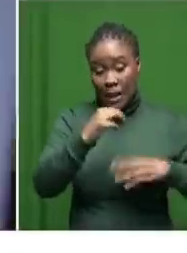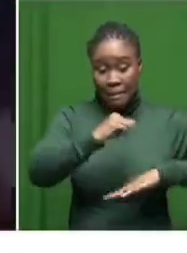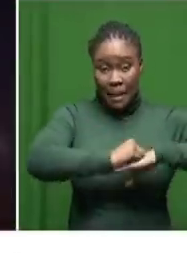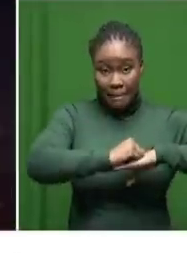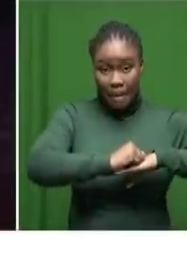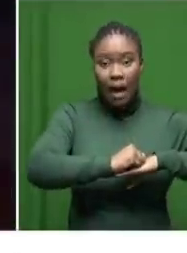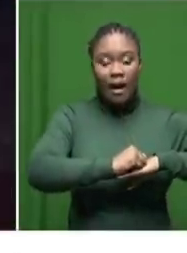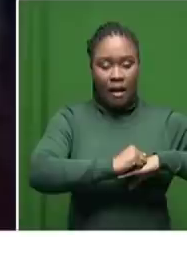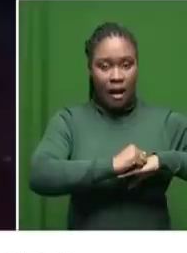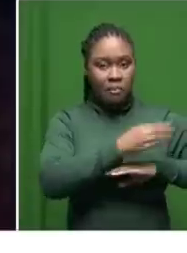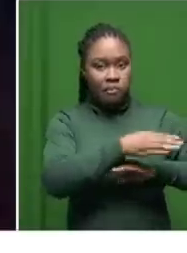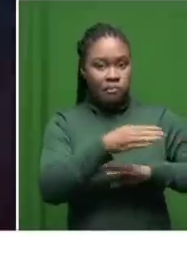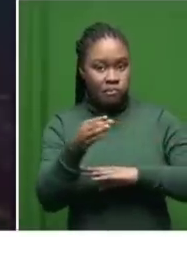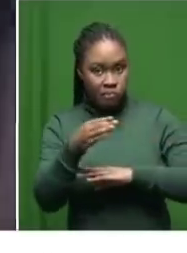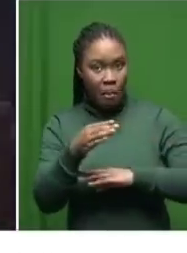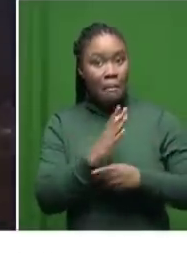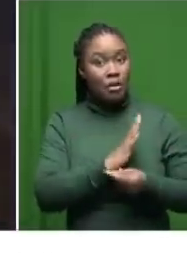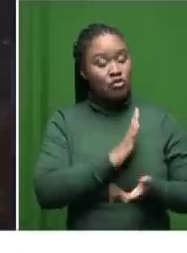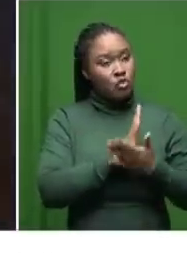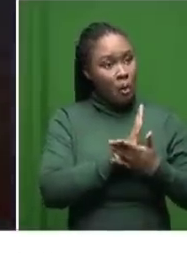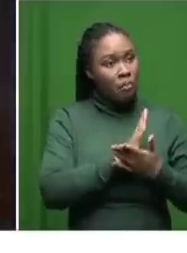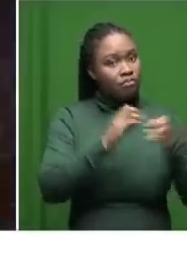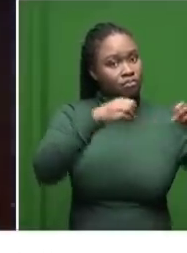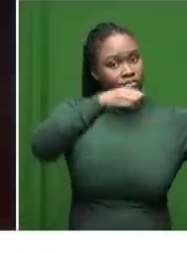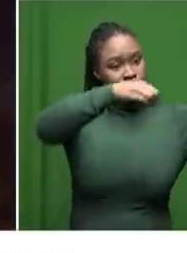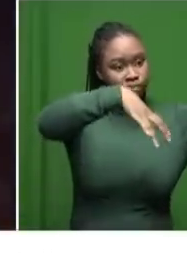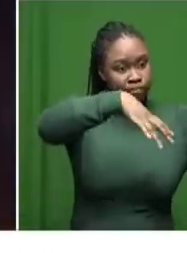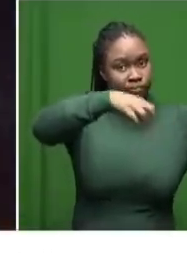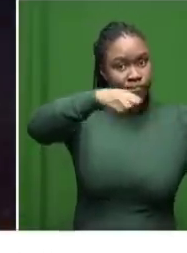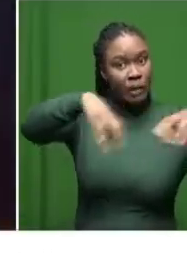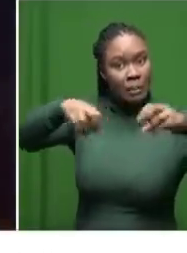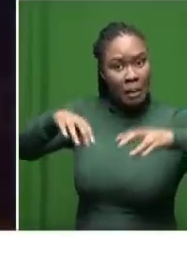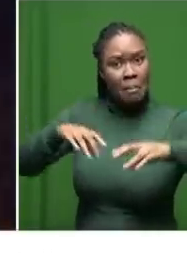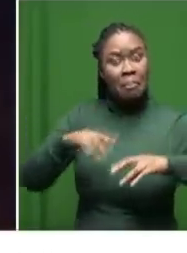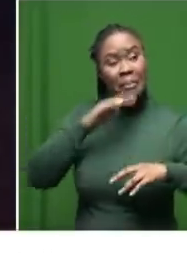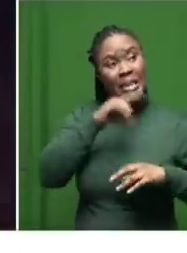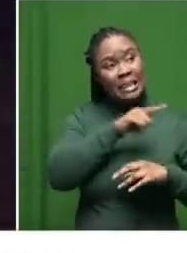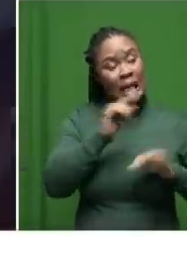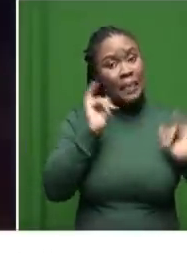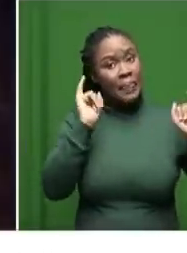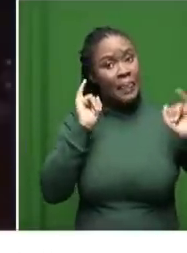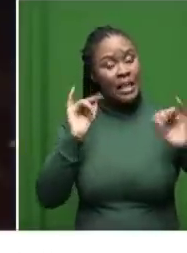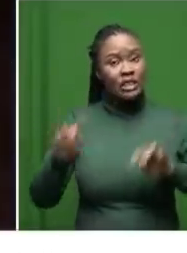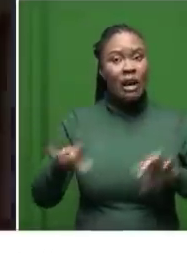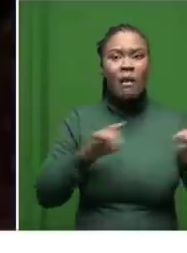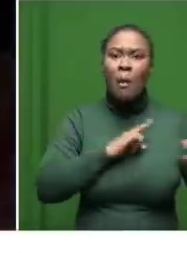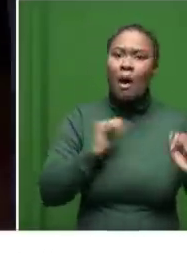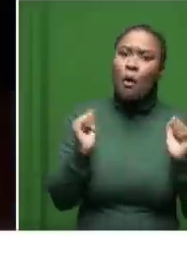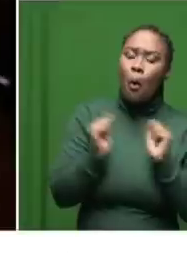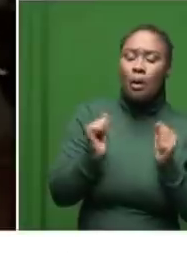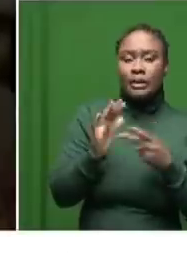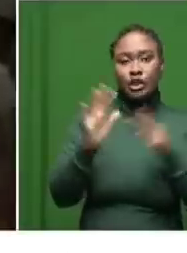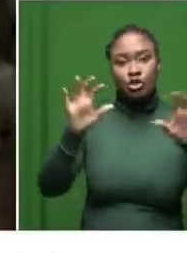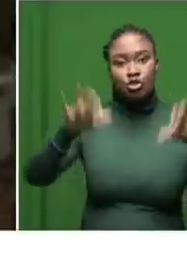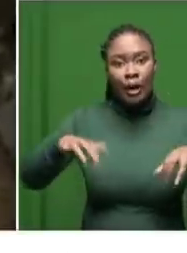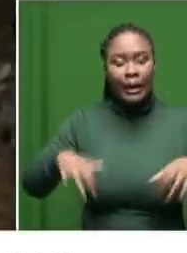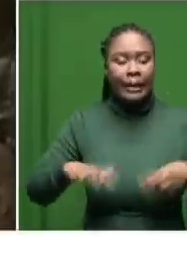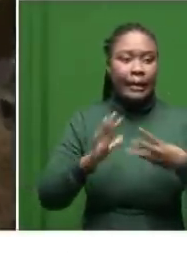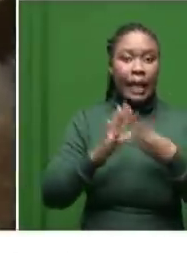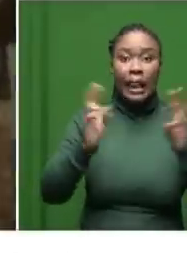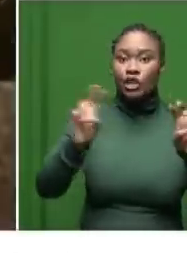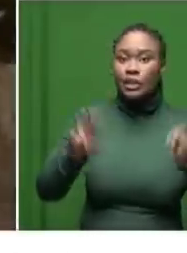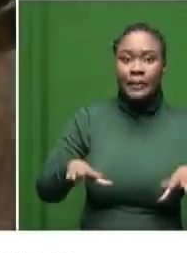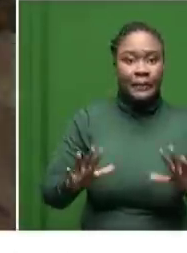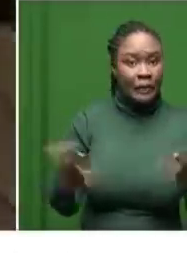basically suffering because they don't have electricity in those areas, and it makes it worse for them, because if it's raining,